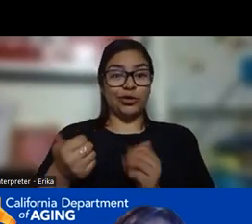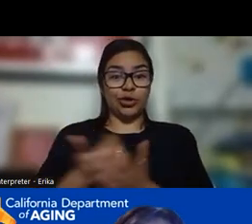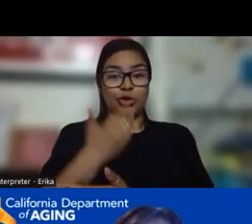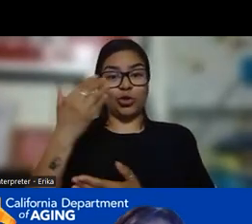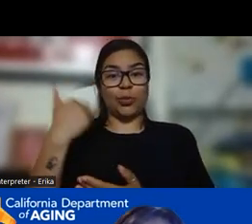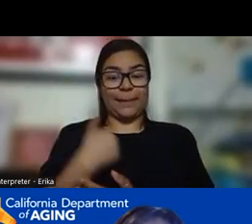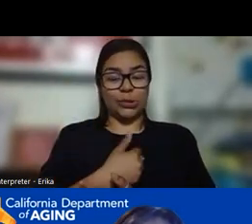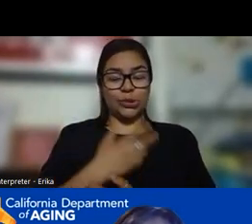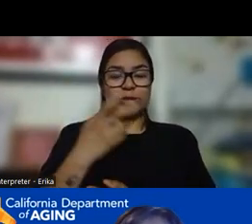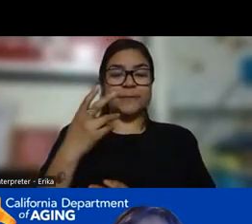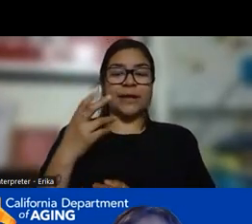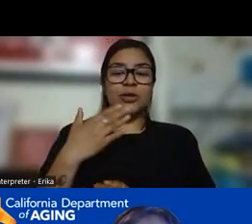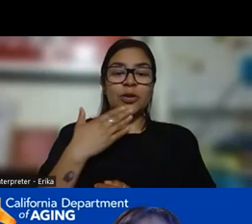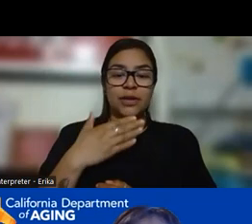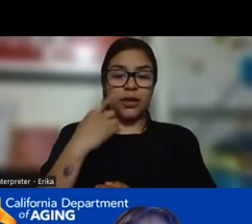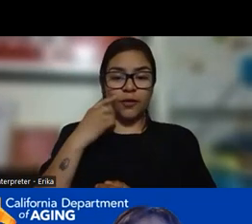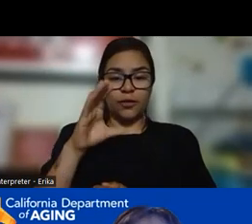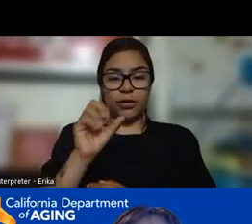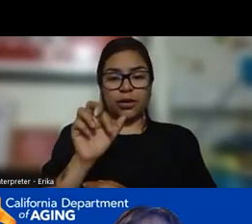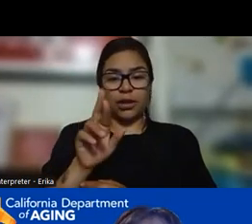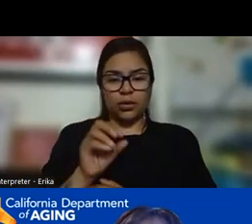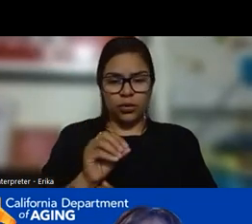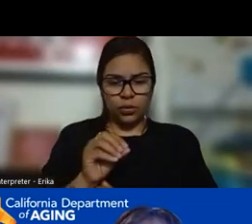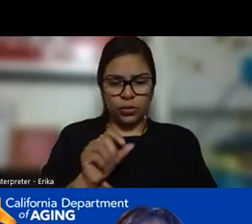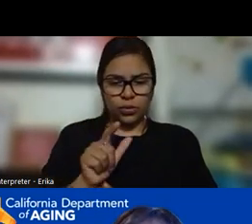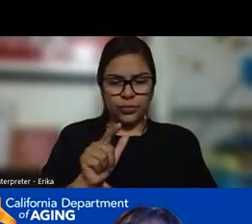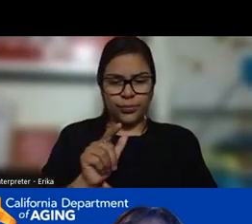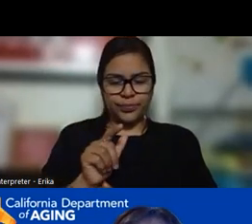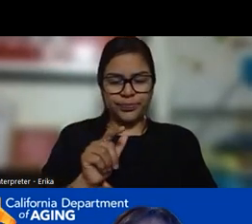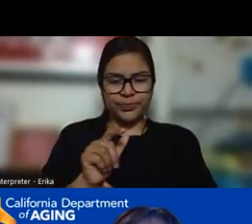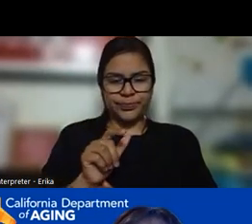my appreciation to Carol. Soon we will be releasing